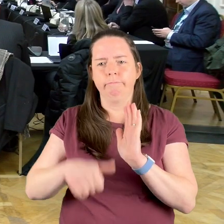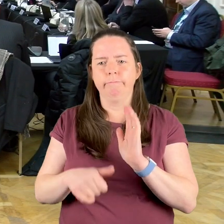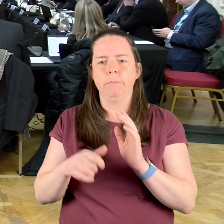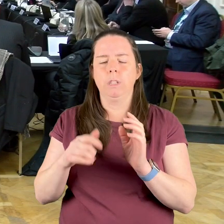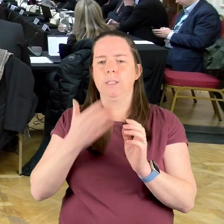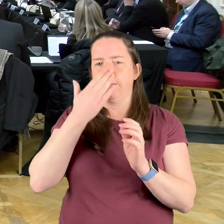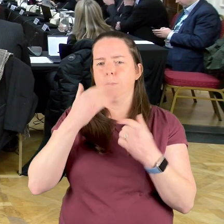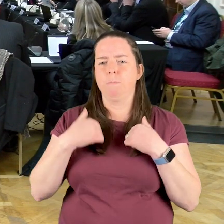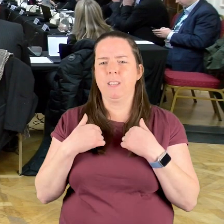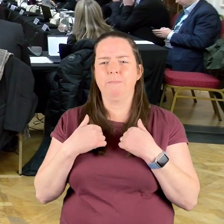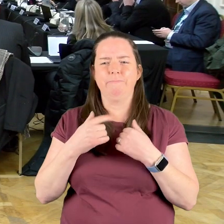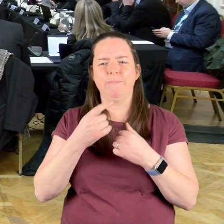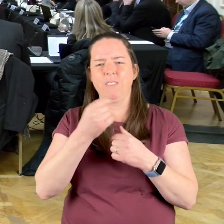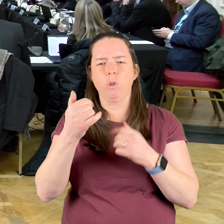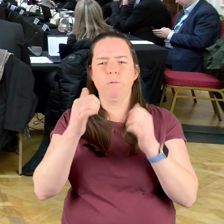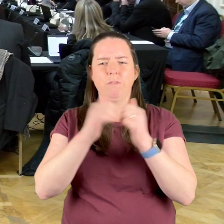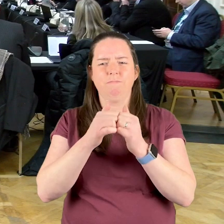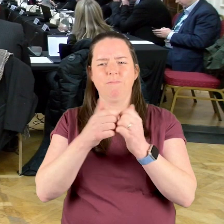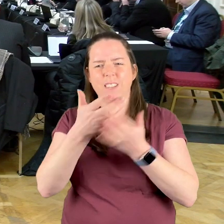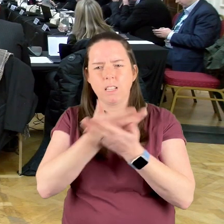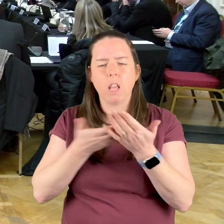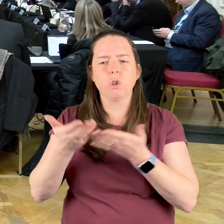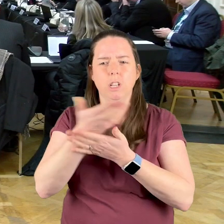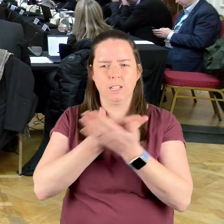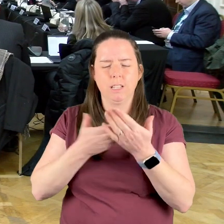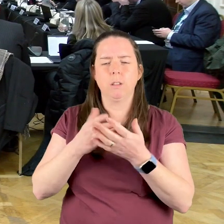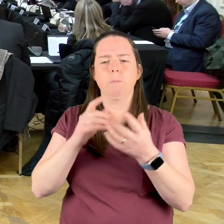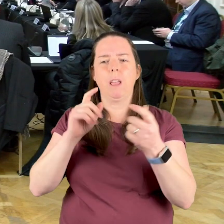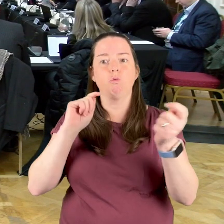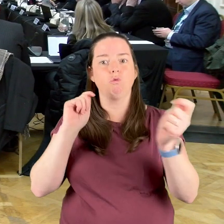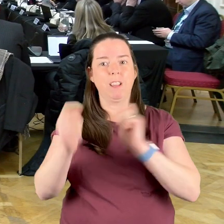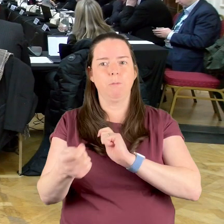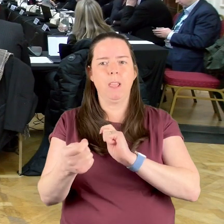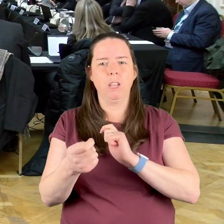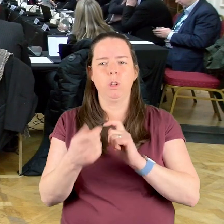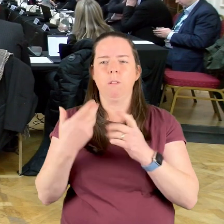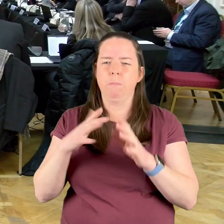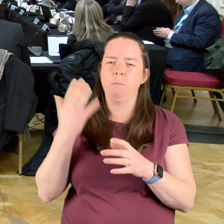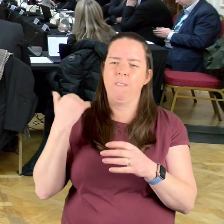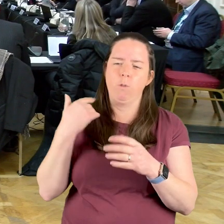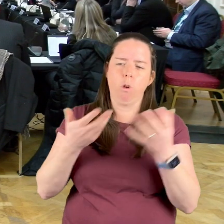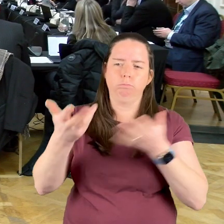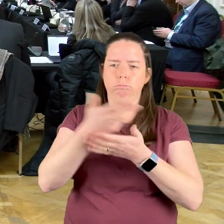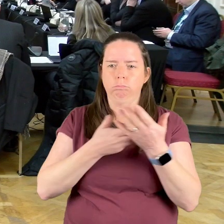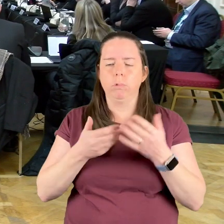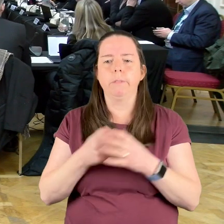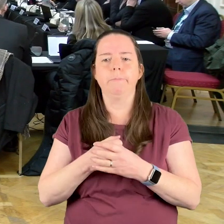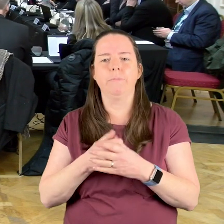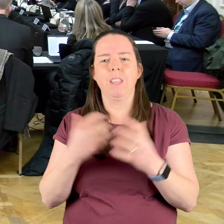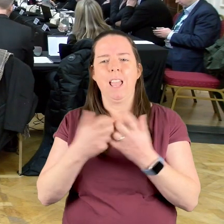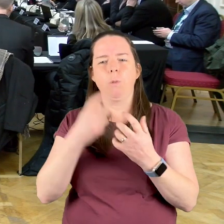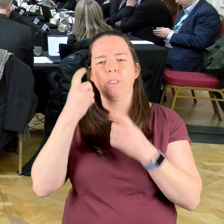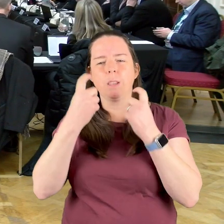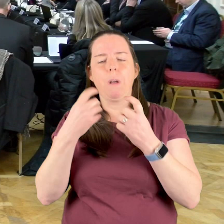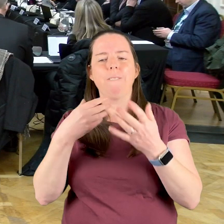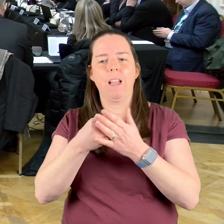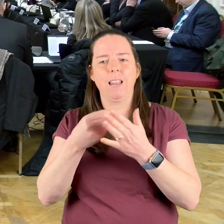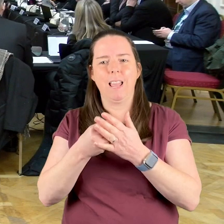the discussions about transformation we've had before, is how we think about finance across